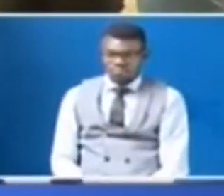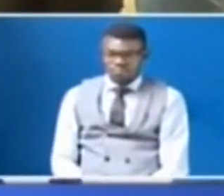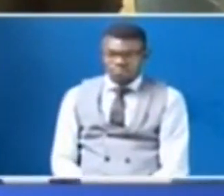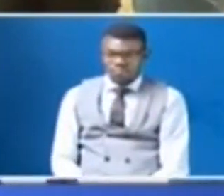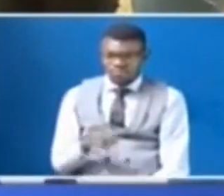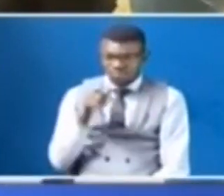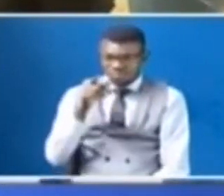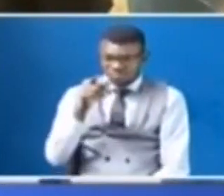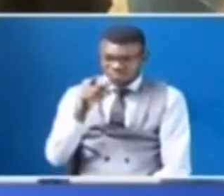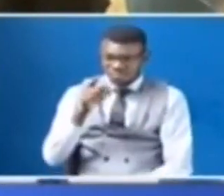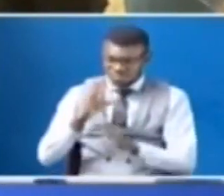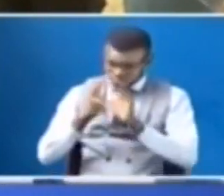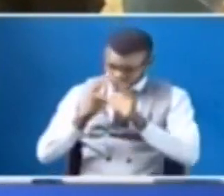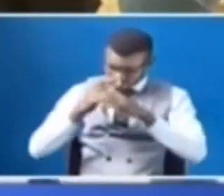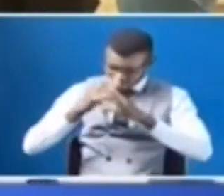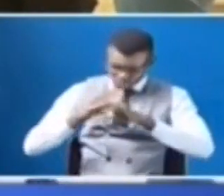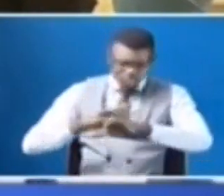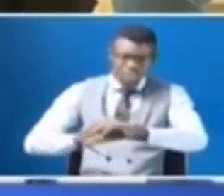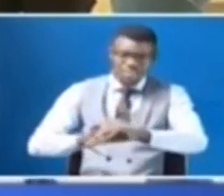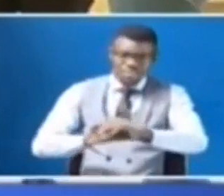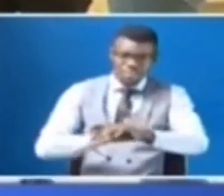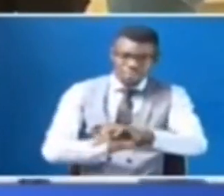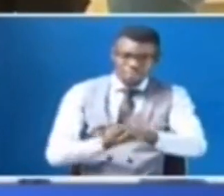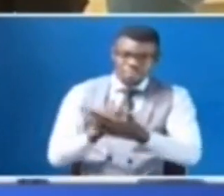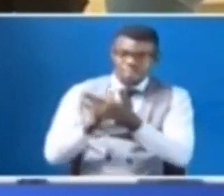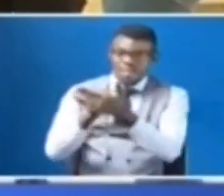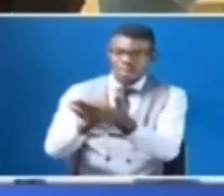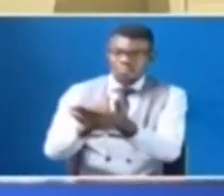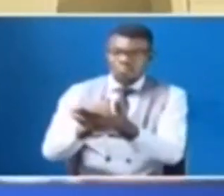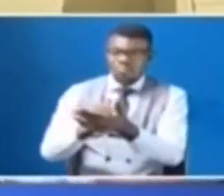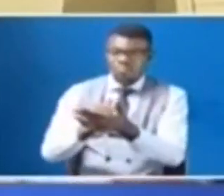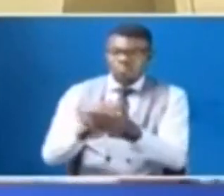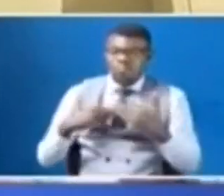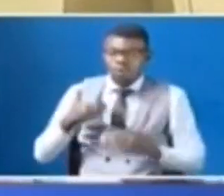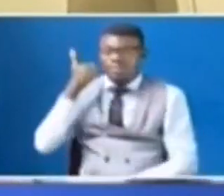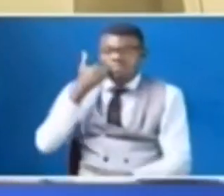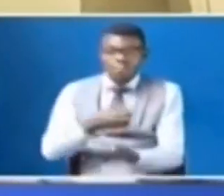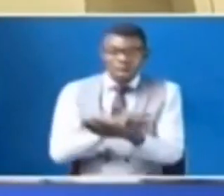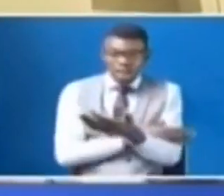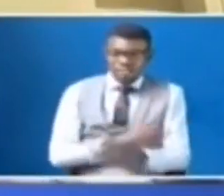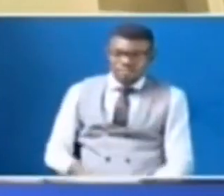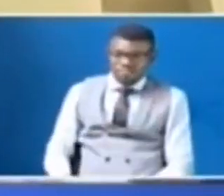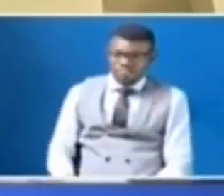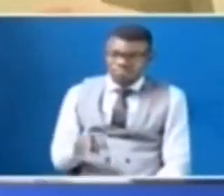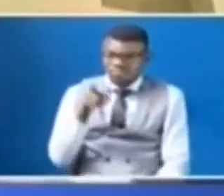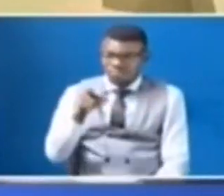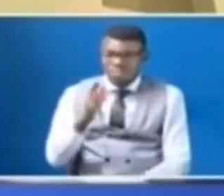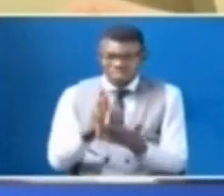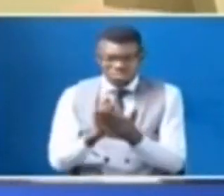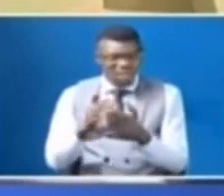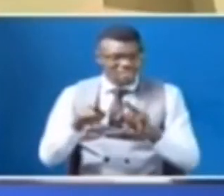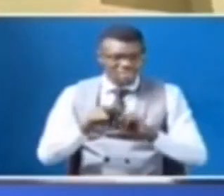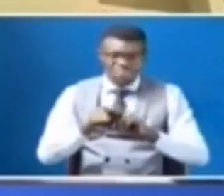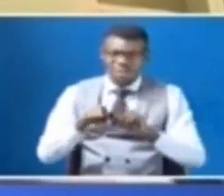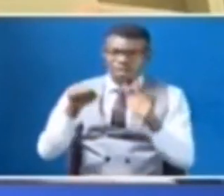Radiotherapy is one of the main treatment modalities for cancers. Like any other treatment, it often comes with side effects